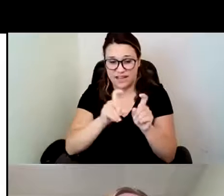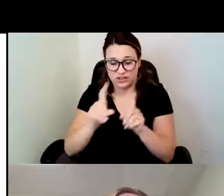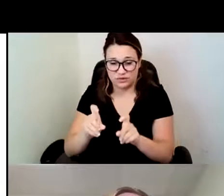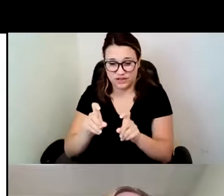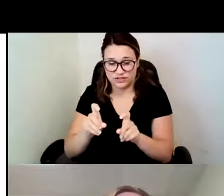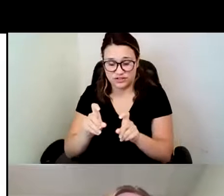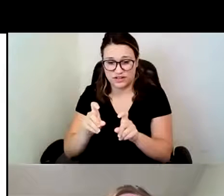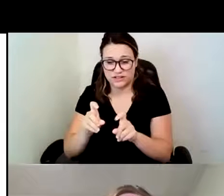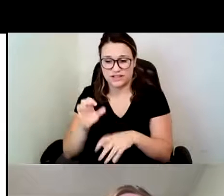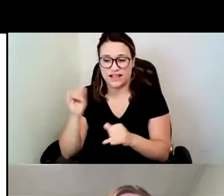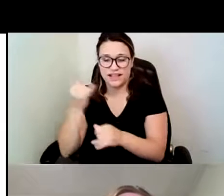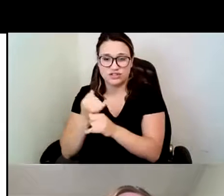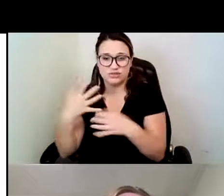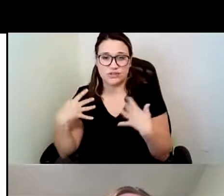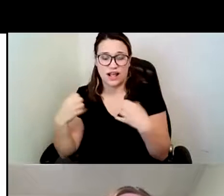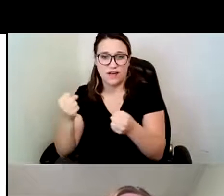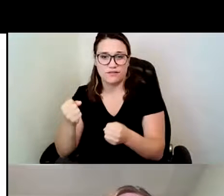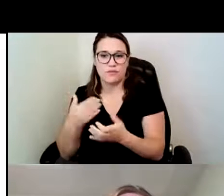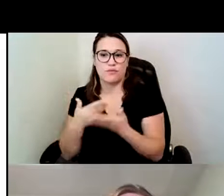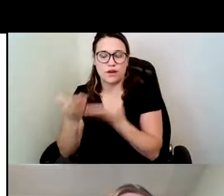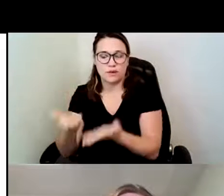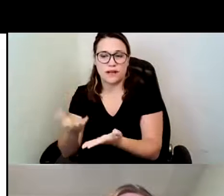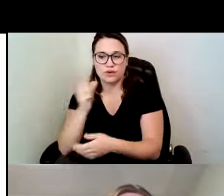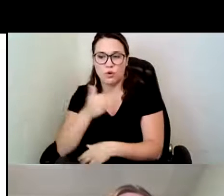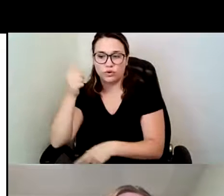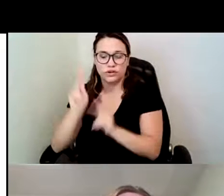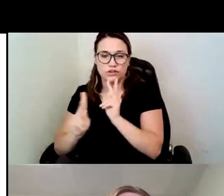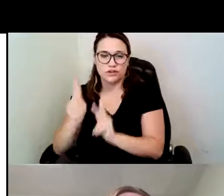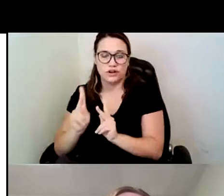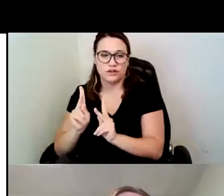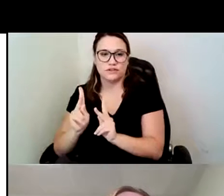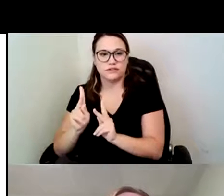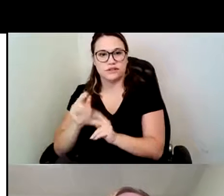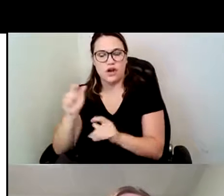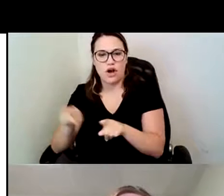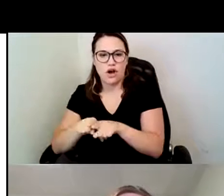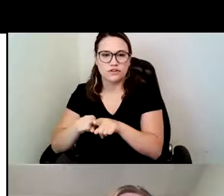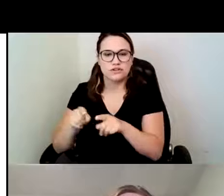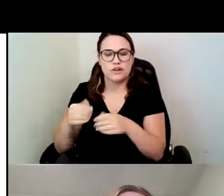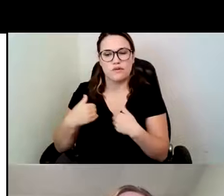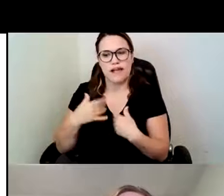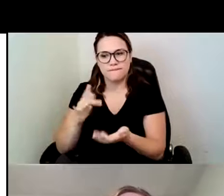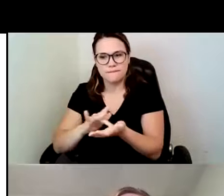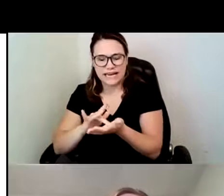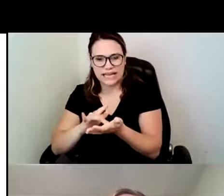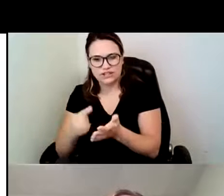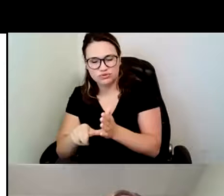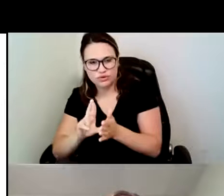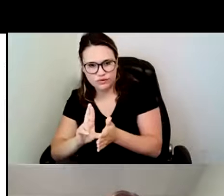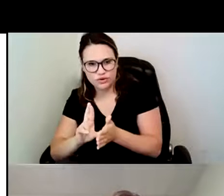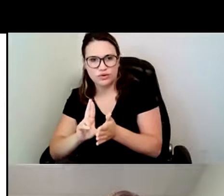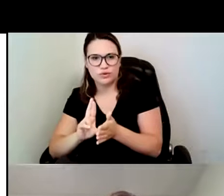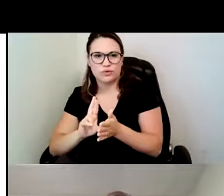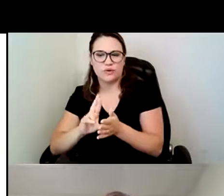recommends that older adults complete a cognitive impairment evaluation, have medications reviewed, and